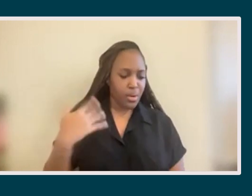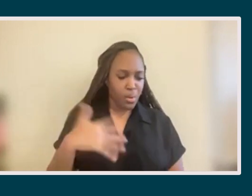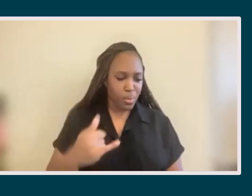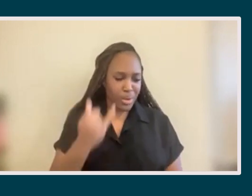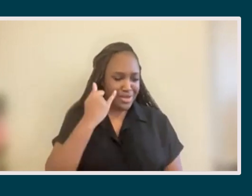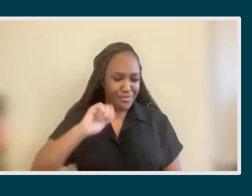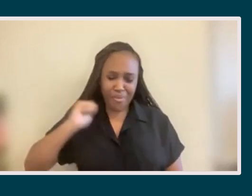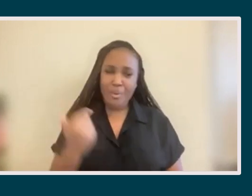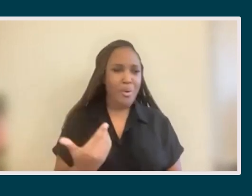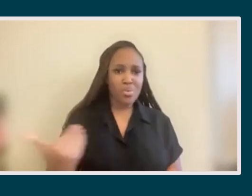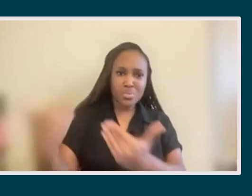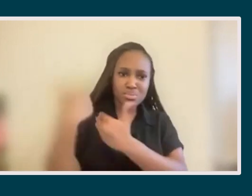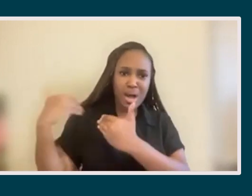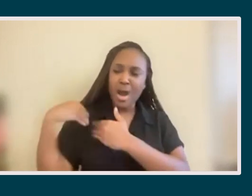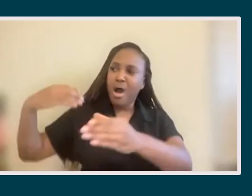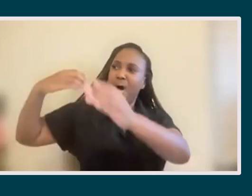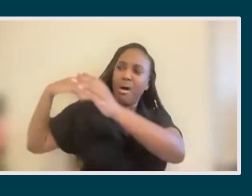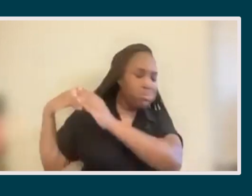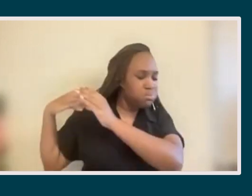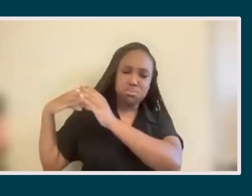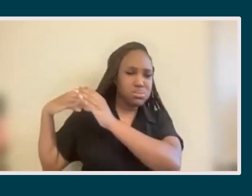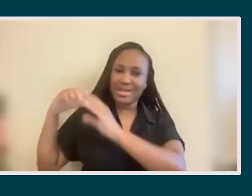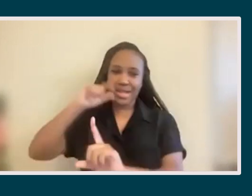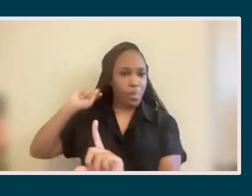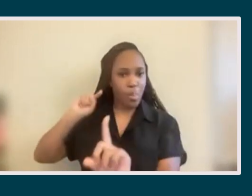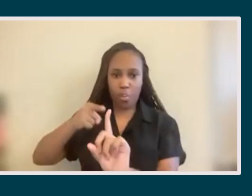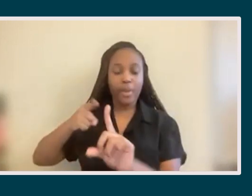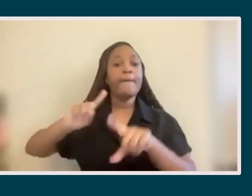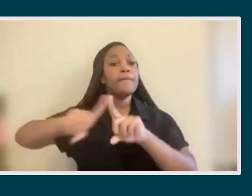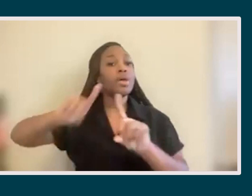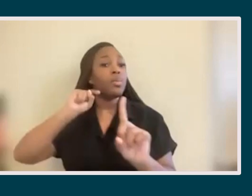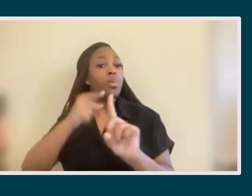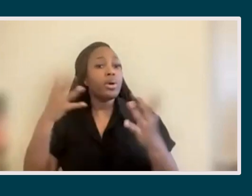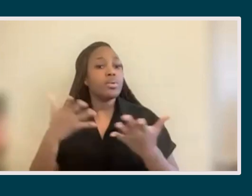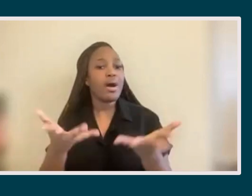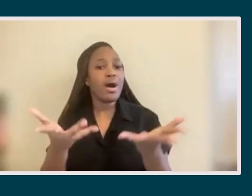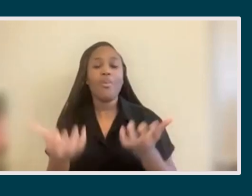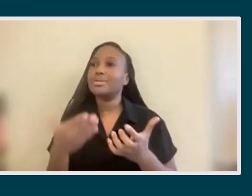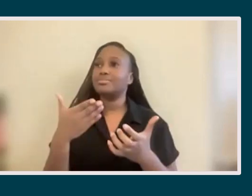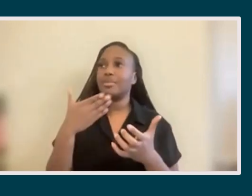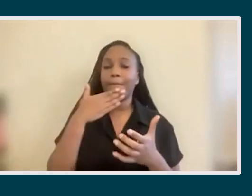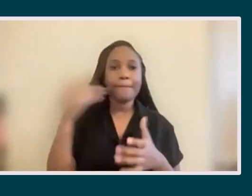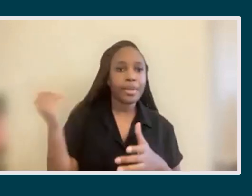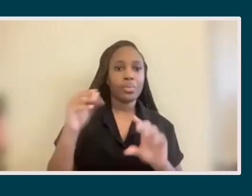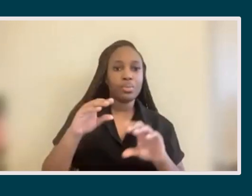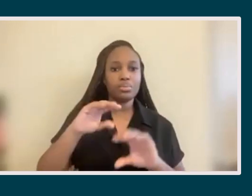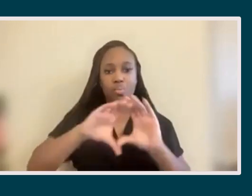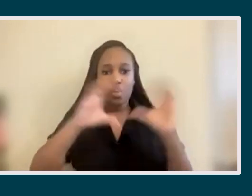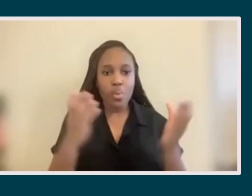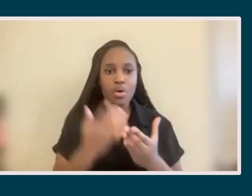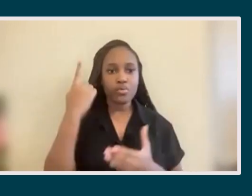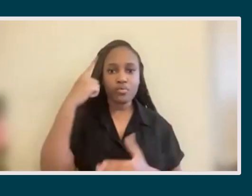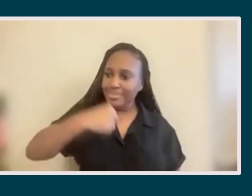character is not the point. The point is, I want a better world for me to live in, for my friends and family to